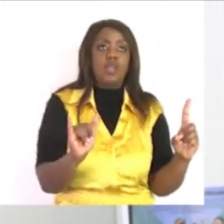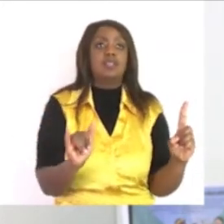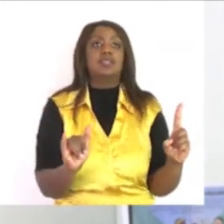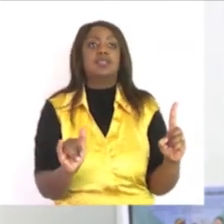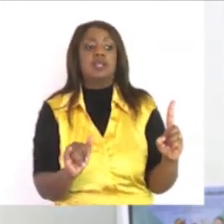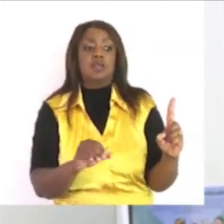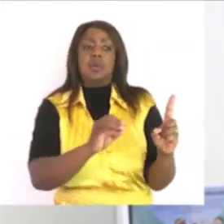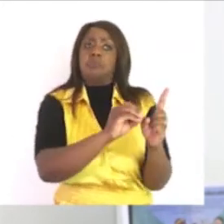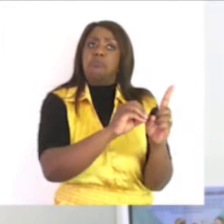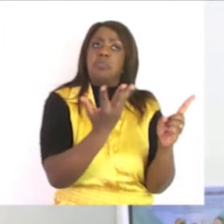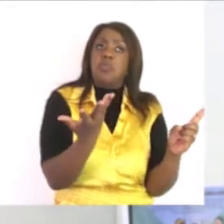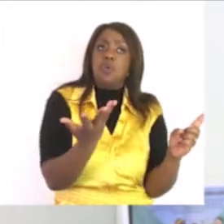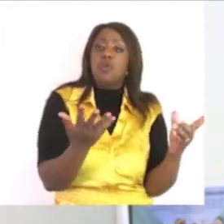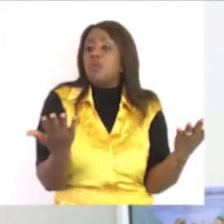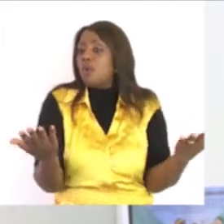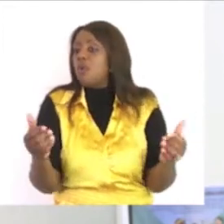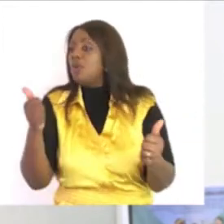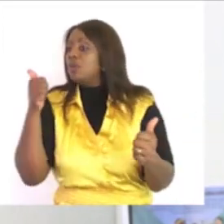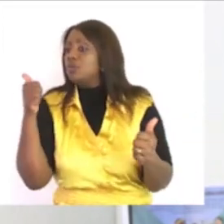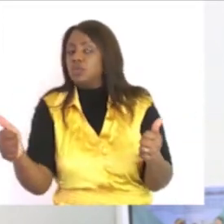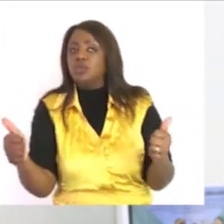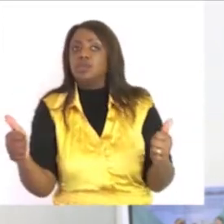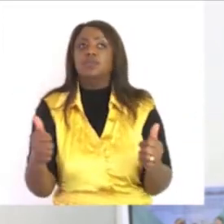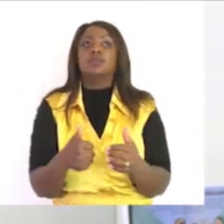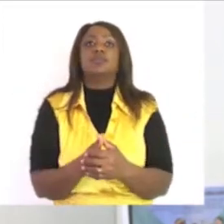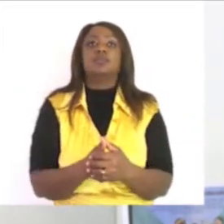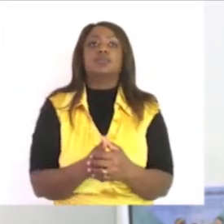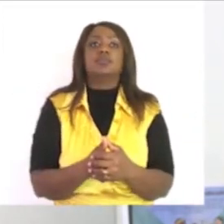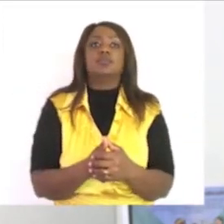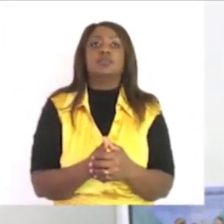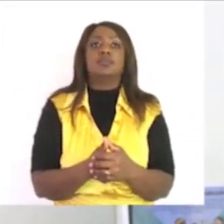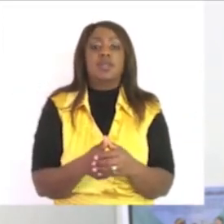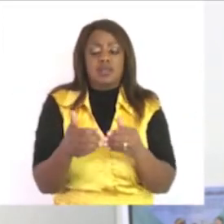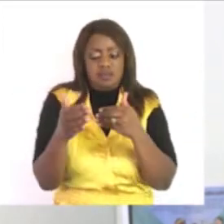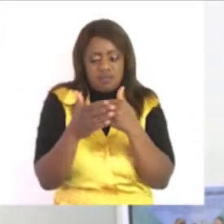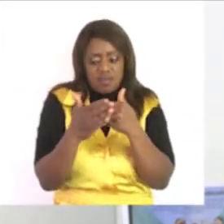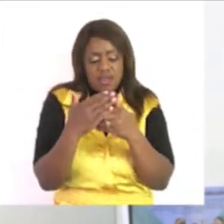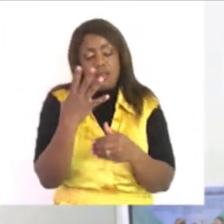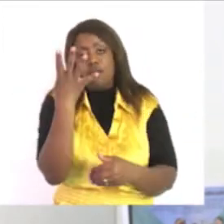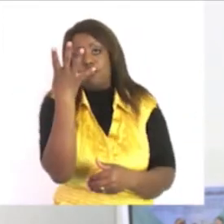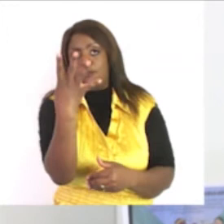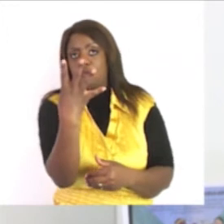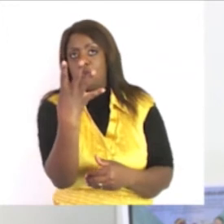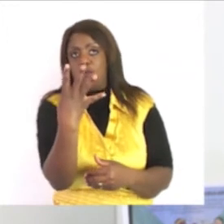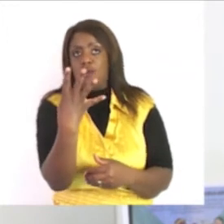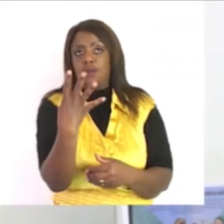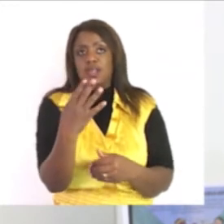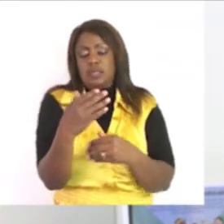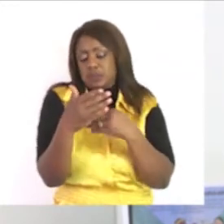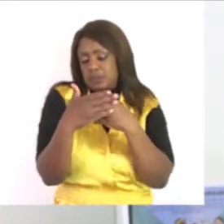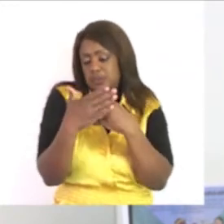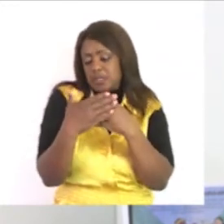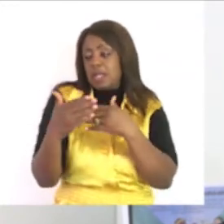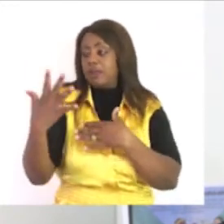evaluate myself, I'll say I was very near, so I'll give myself a 4,